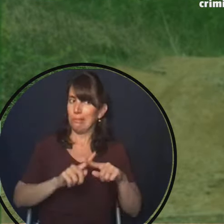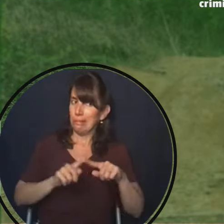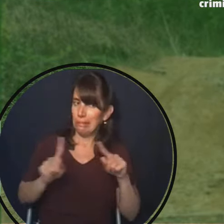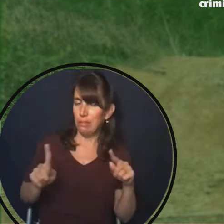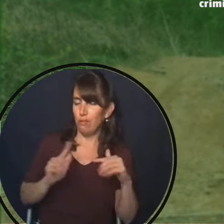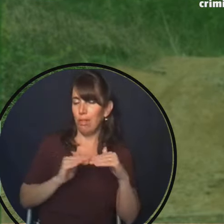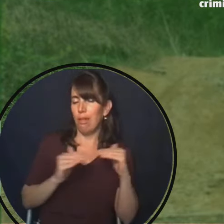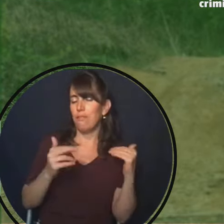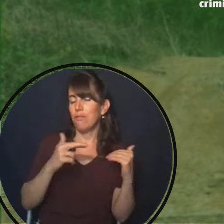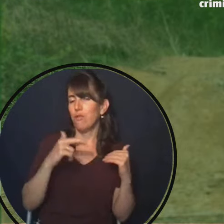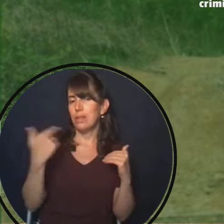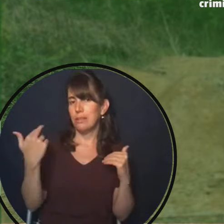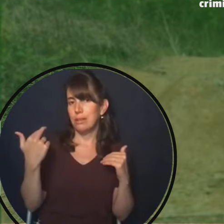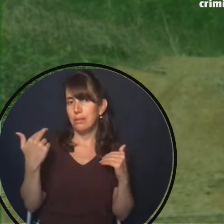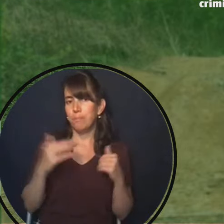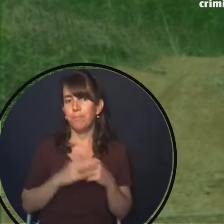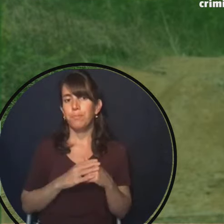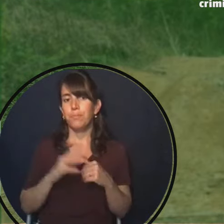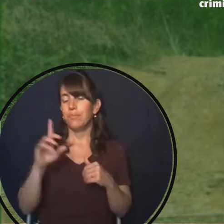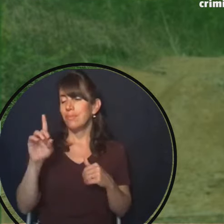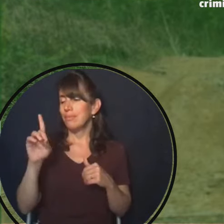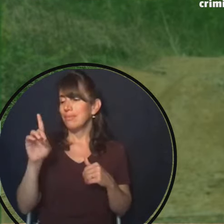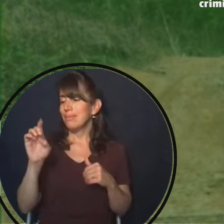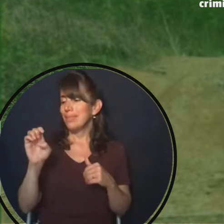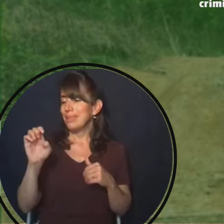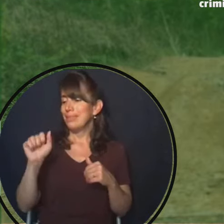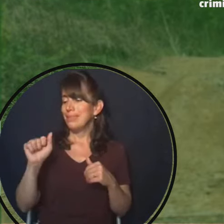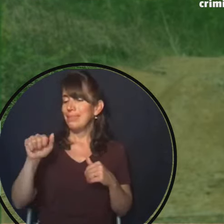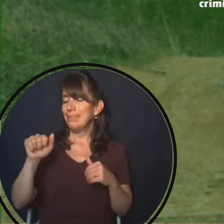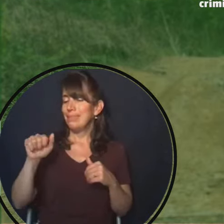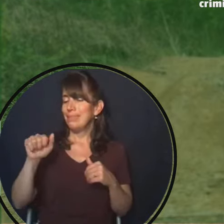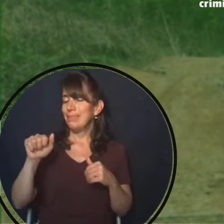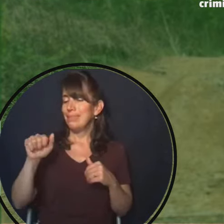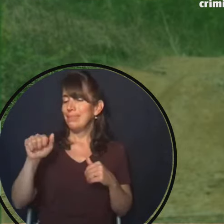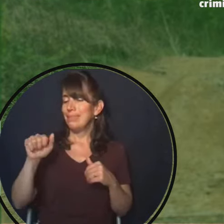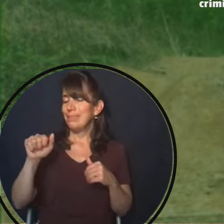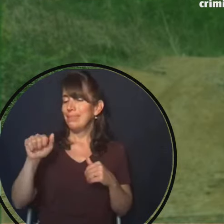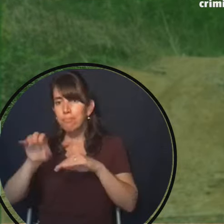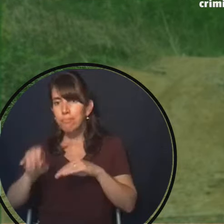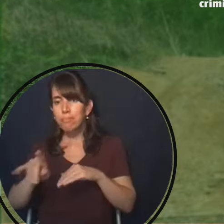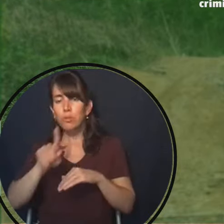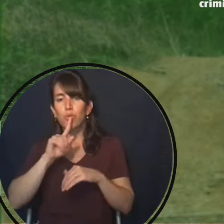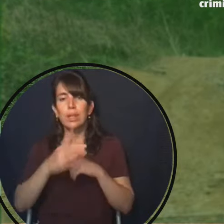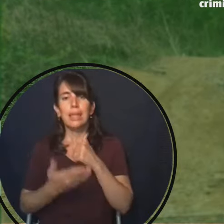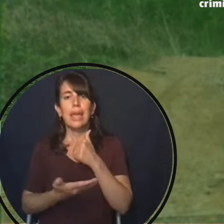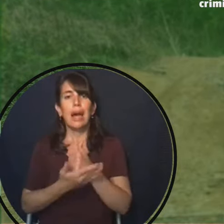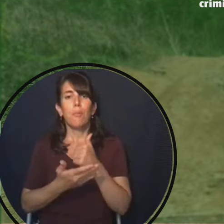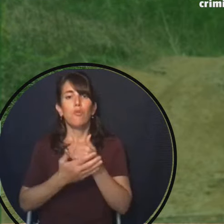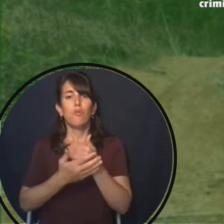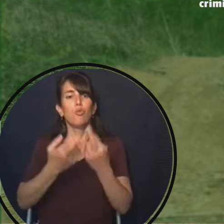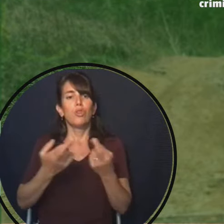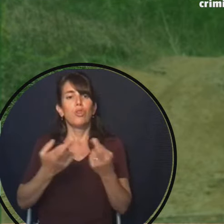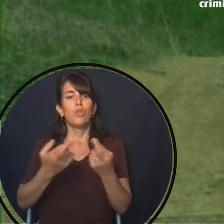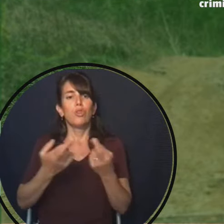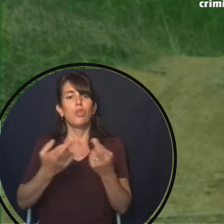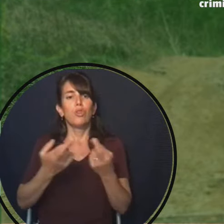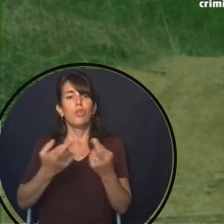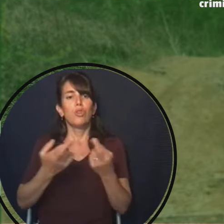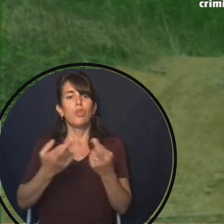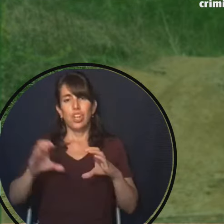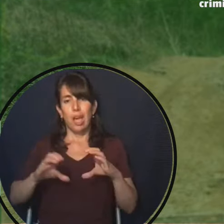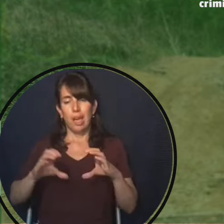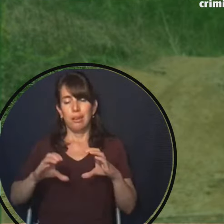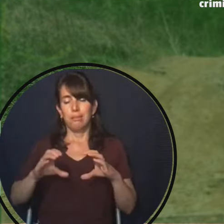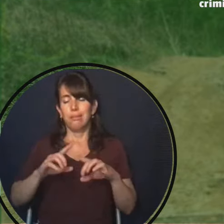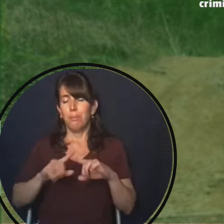I think something that, and Dean has put some really helpful resources in the chat for folks, is that a lot of times when mutual, like